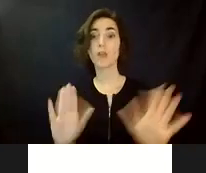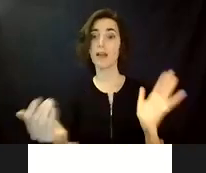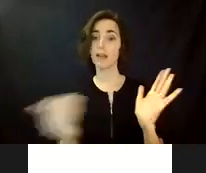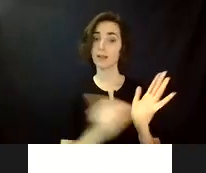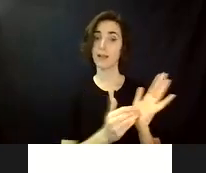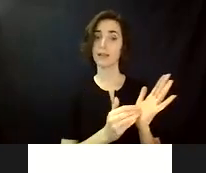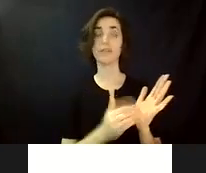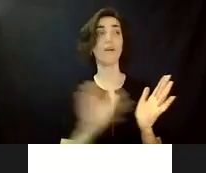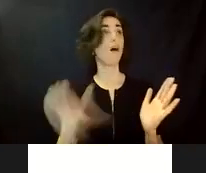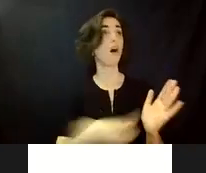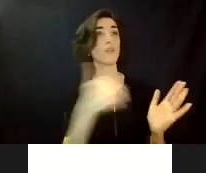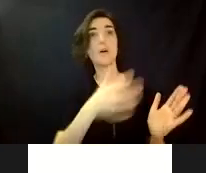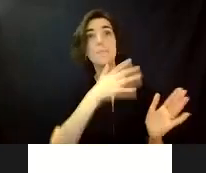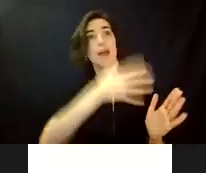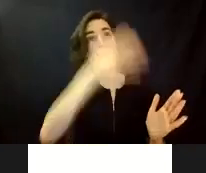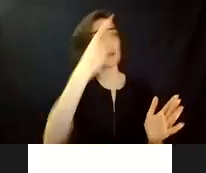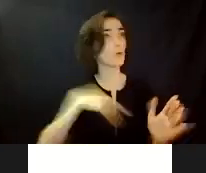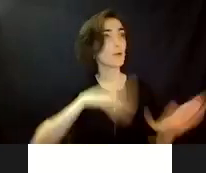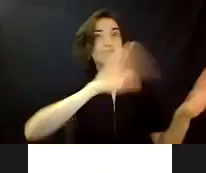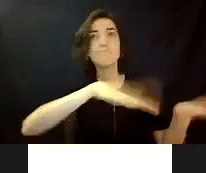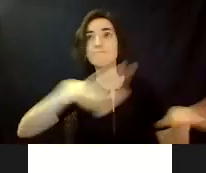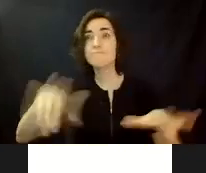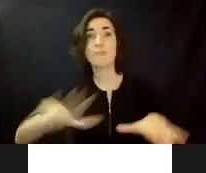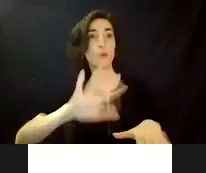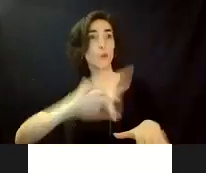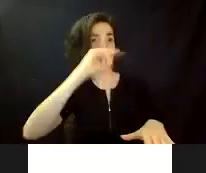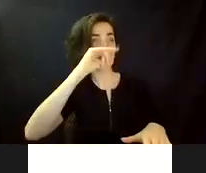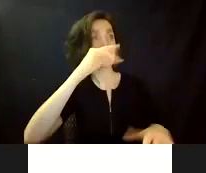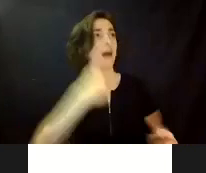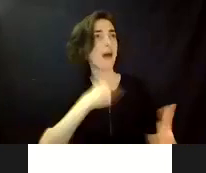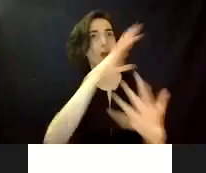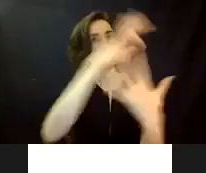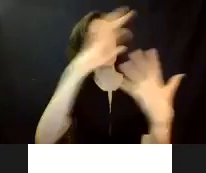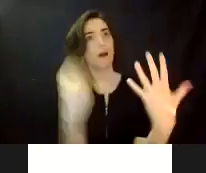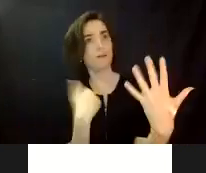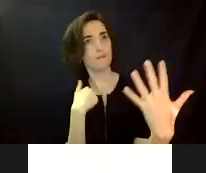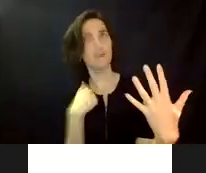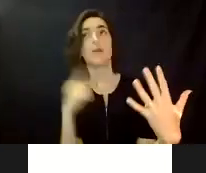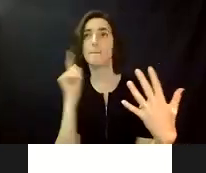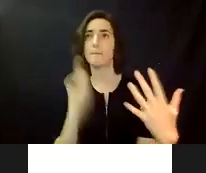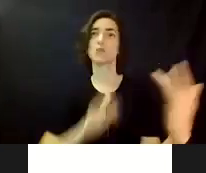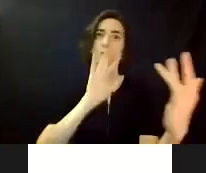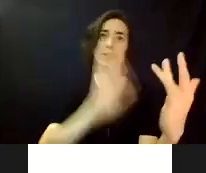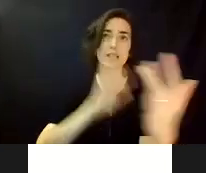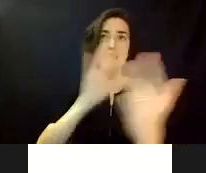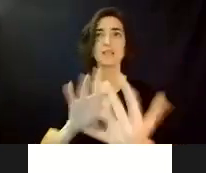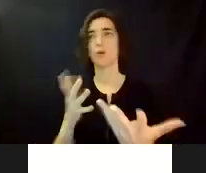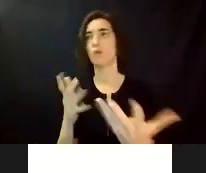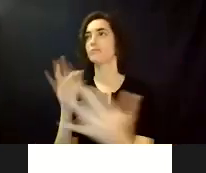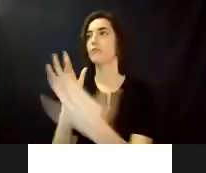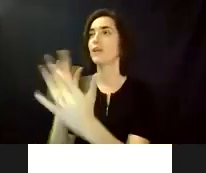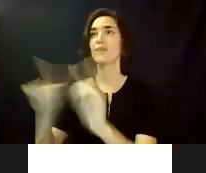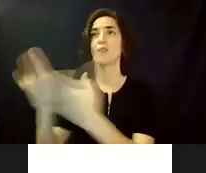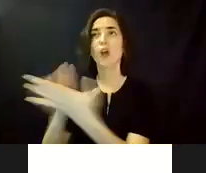parents to know that there are options for their kids out there. They just need to really reach out or contact the different colleges and